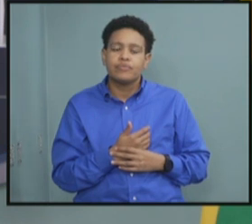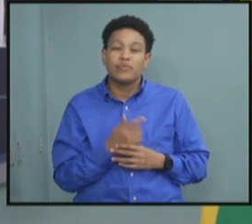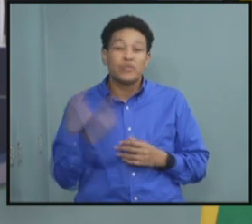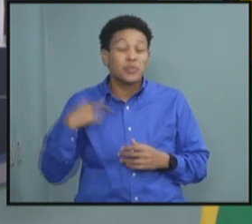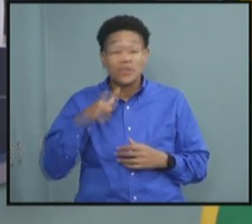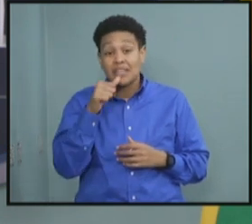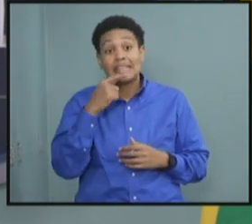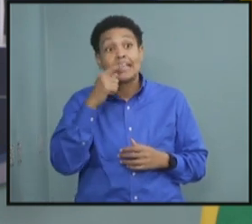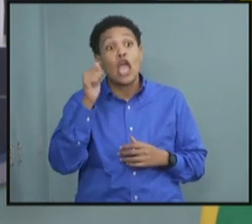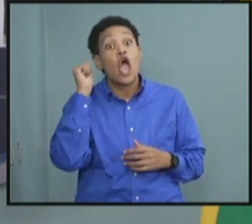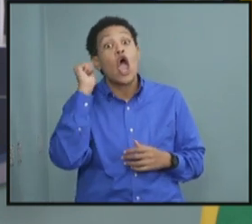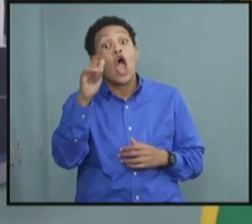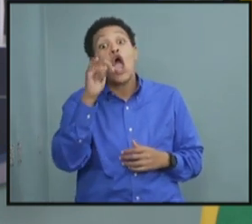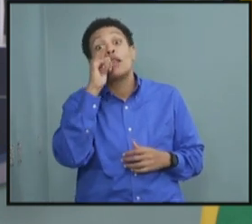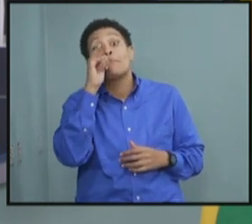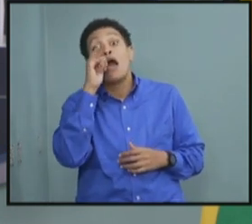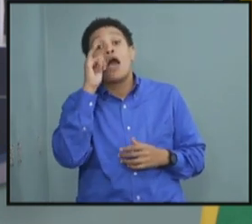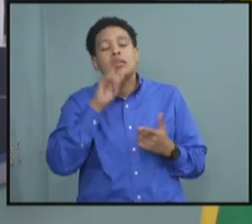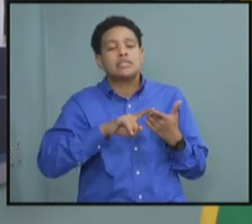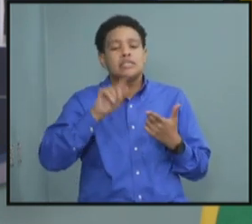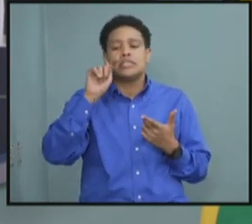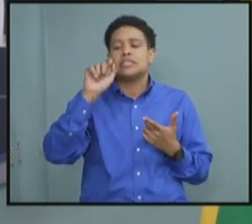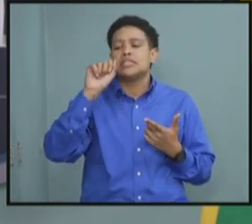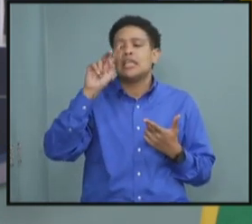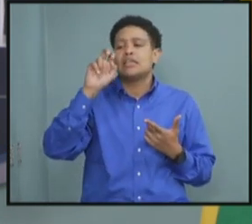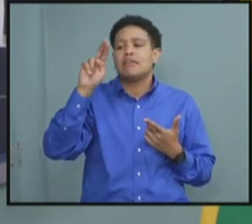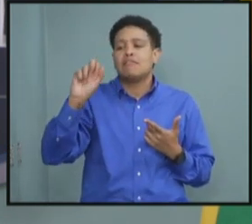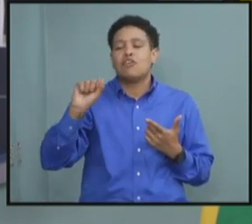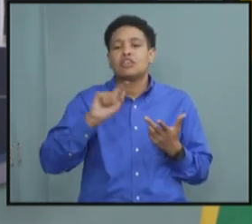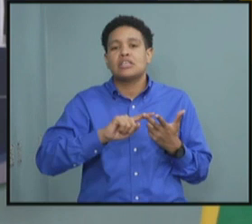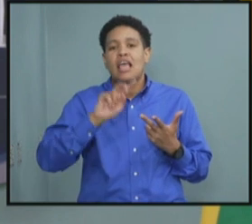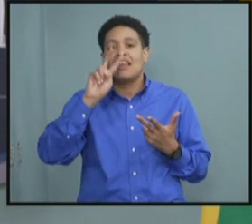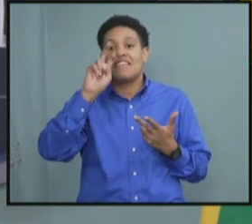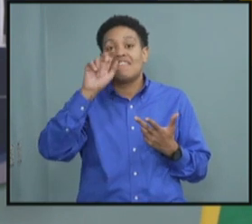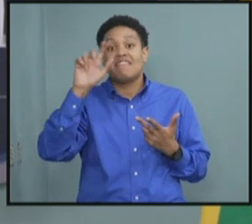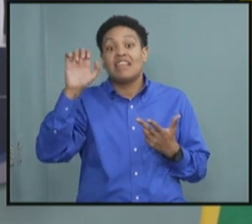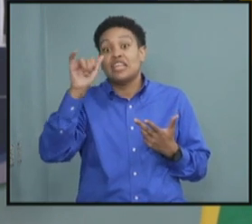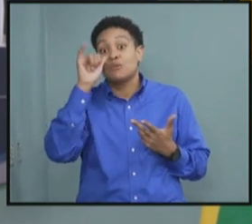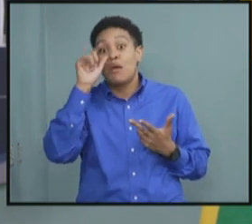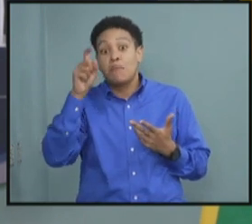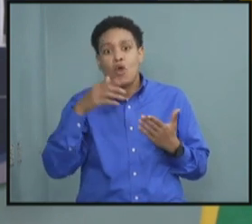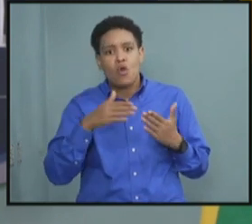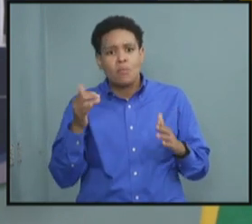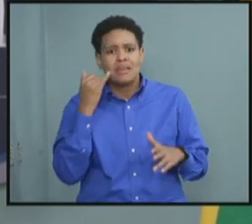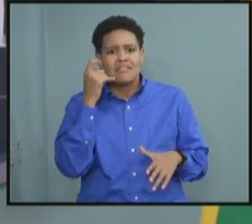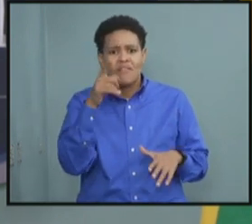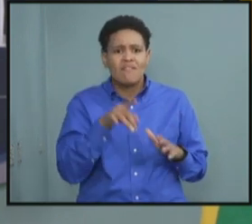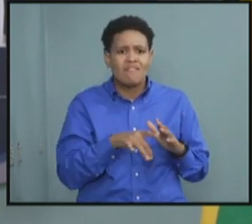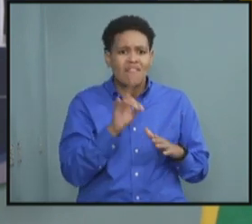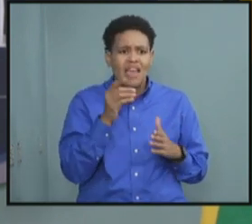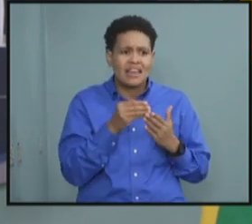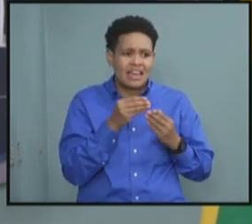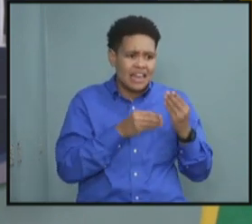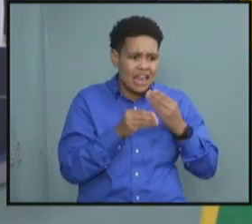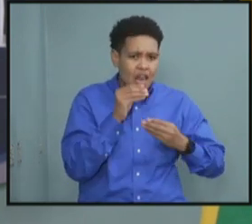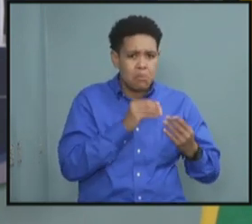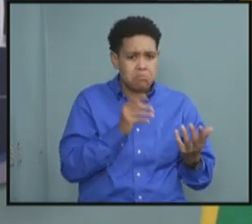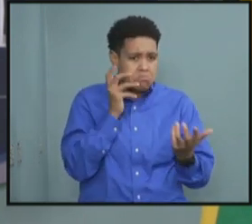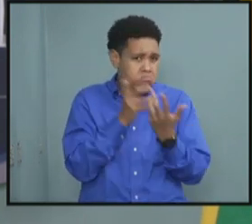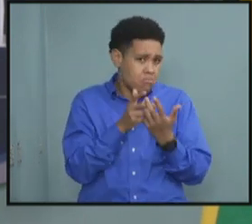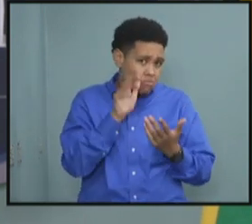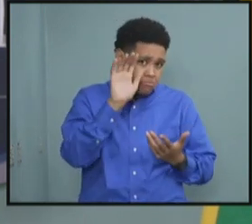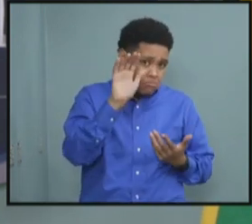all bars, taverns, and village bar must open. If you find it economically